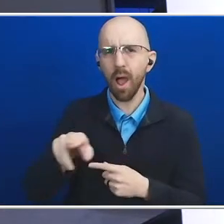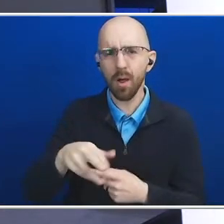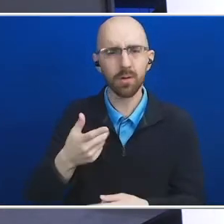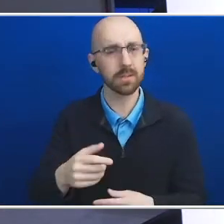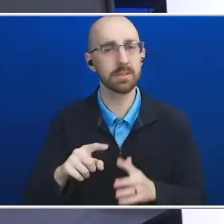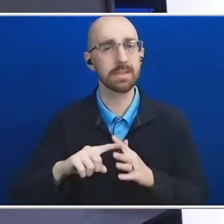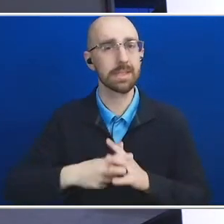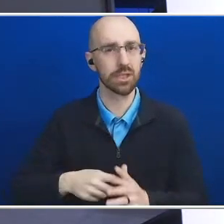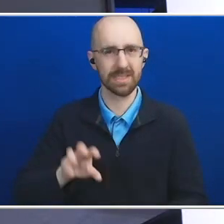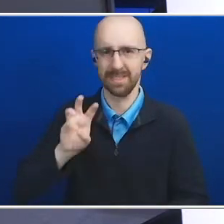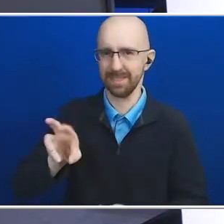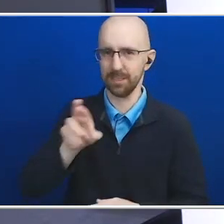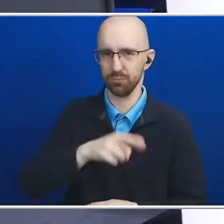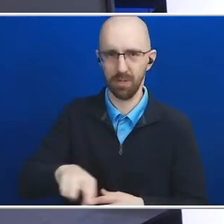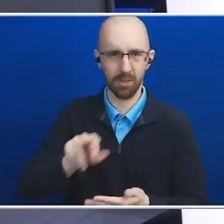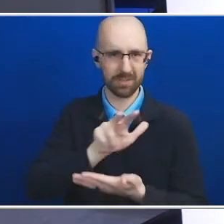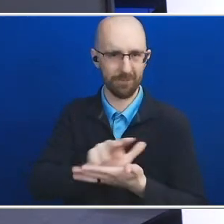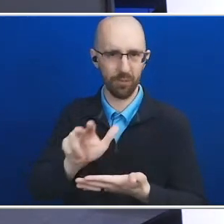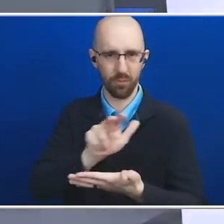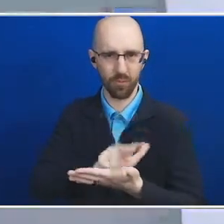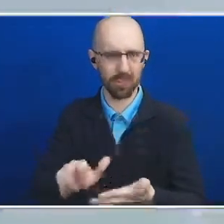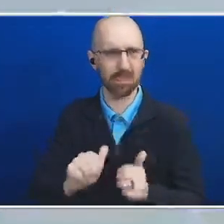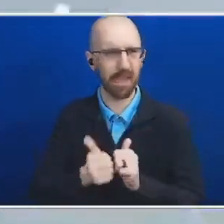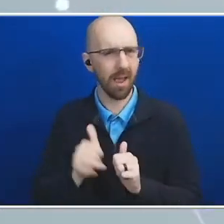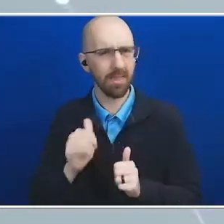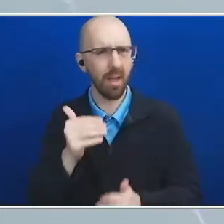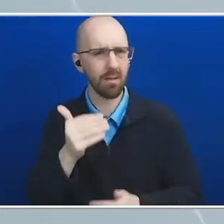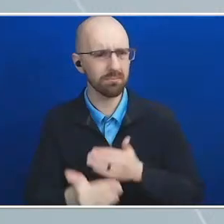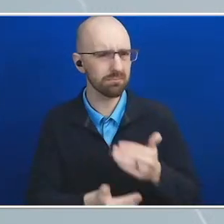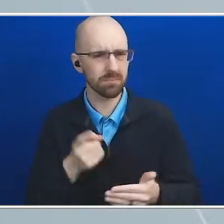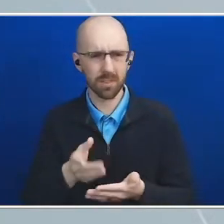3 weeks. And how did that go for you? How did you get through that?